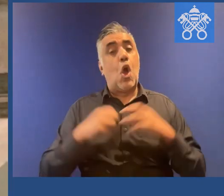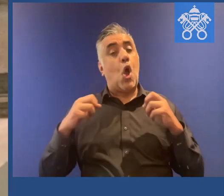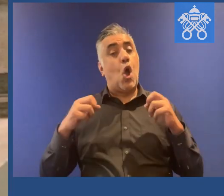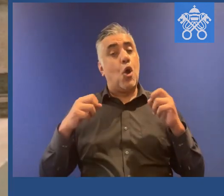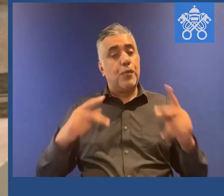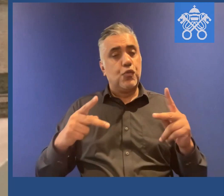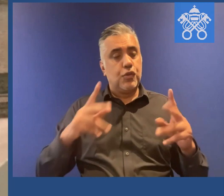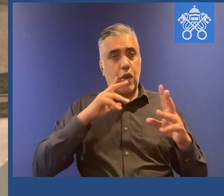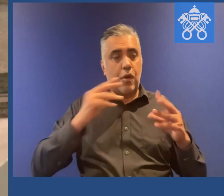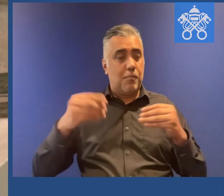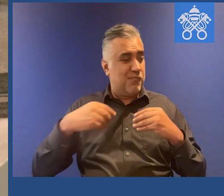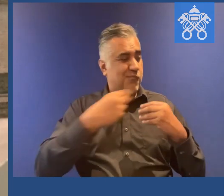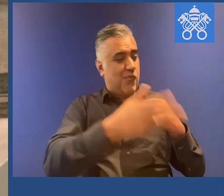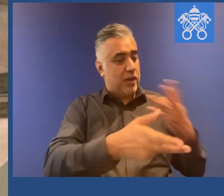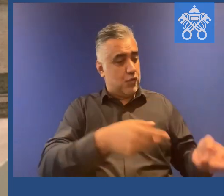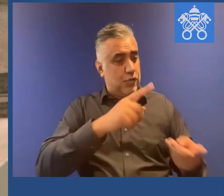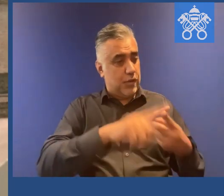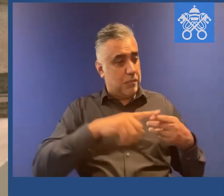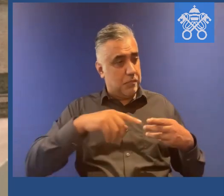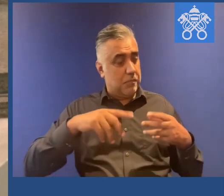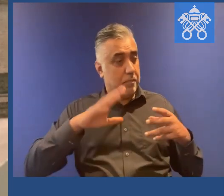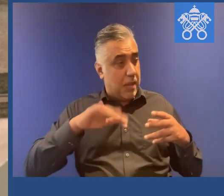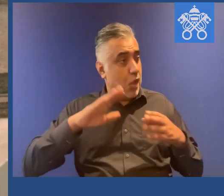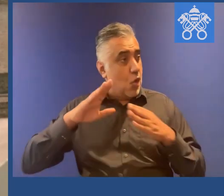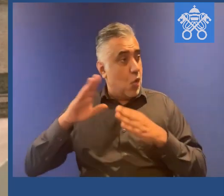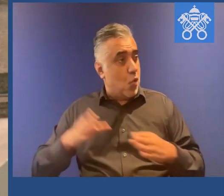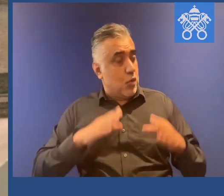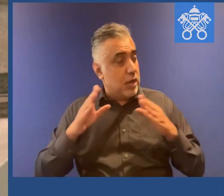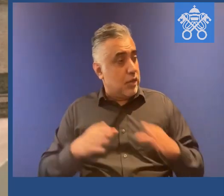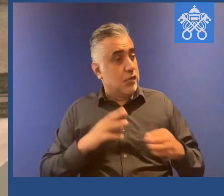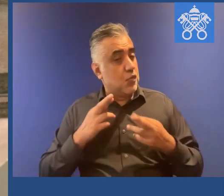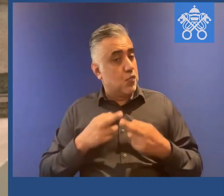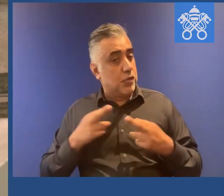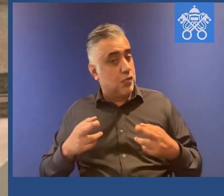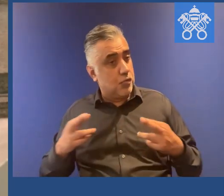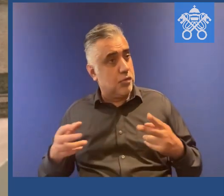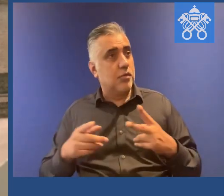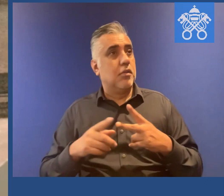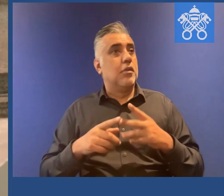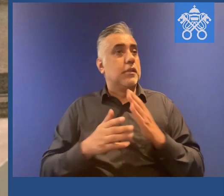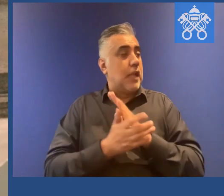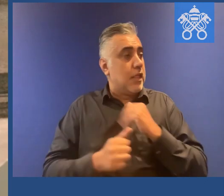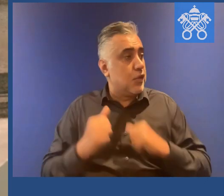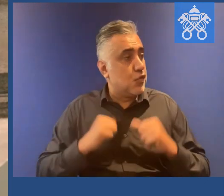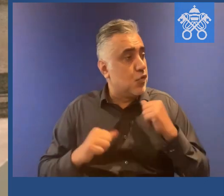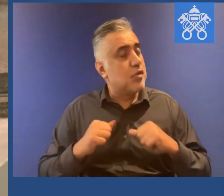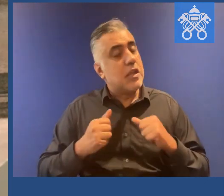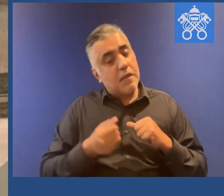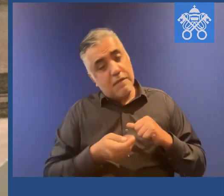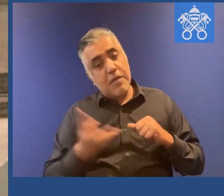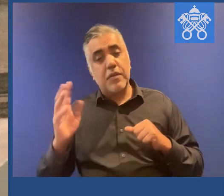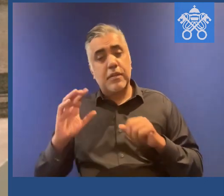Opportunities are provided to them by organizing quizzes, talent shows, and various